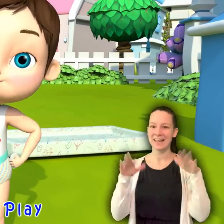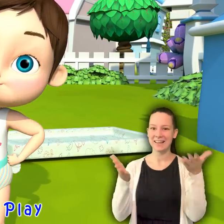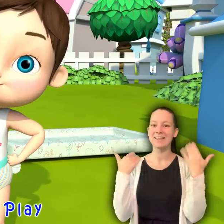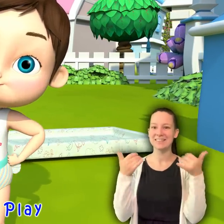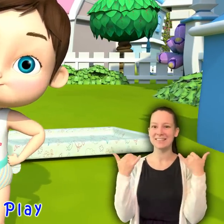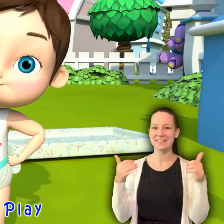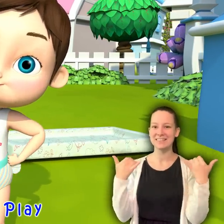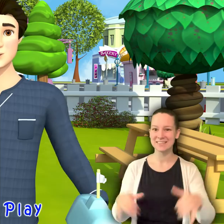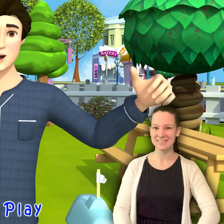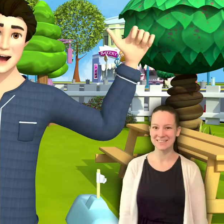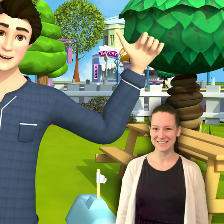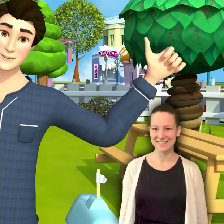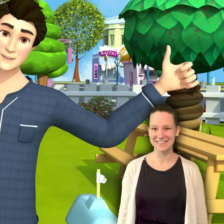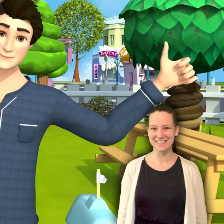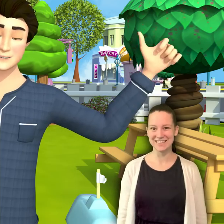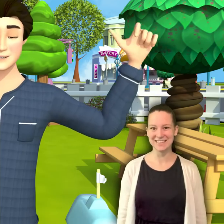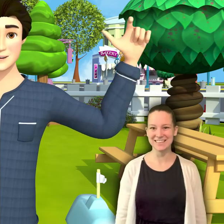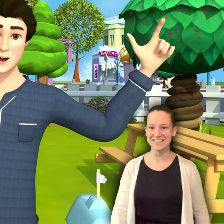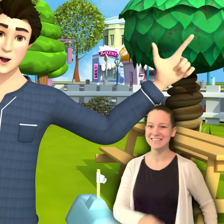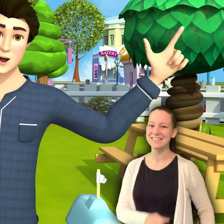come and play